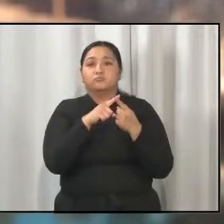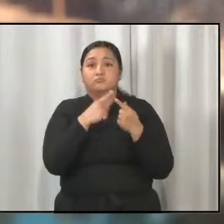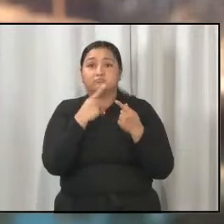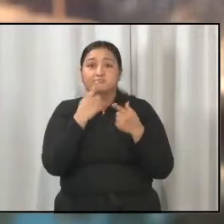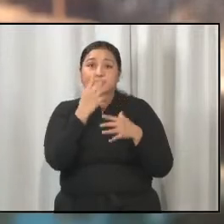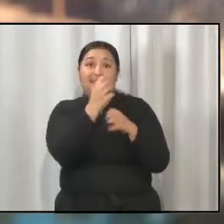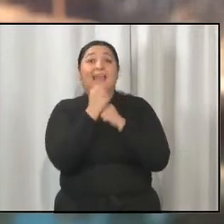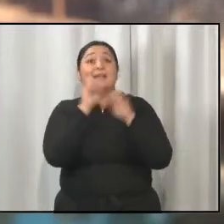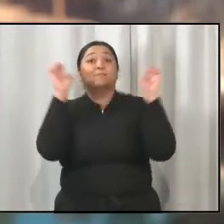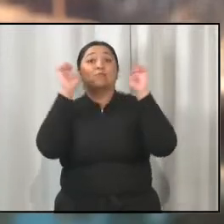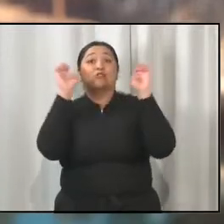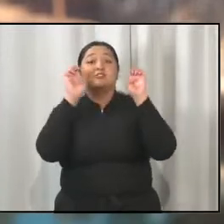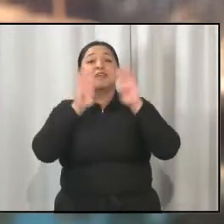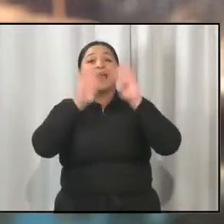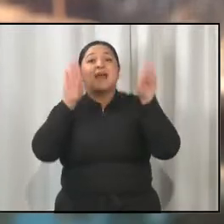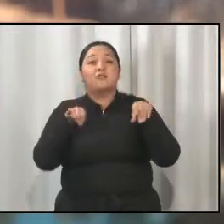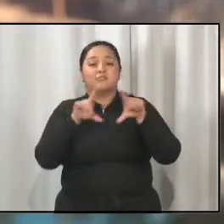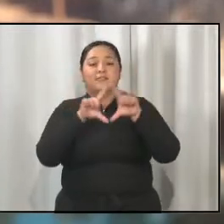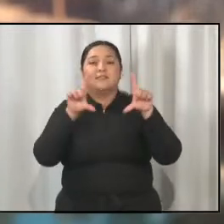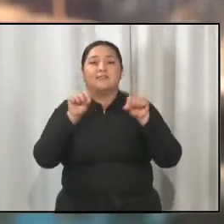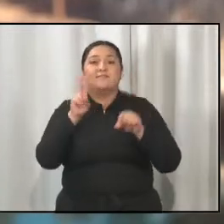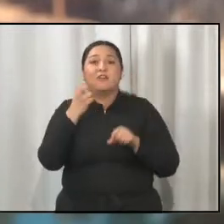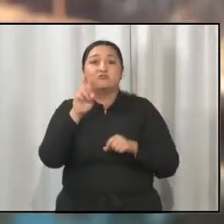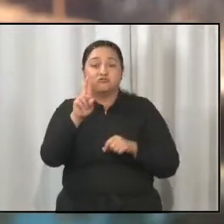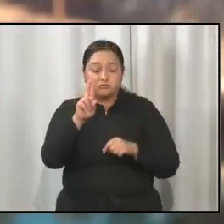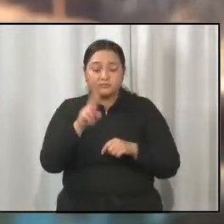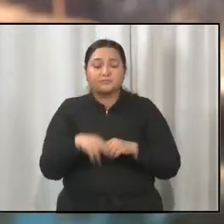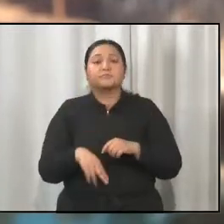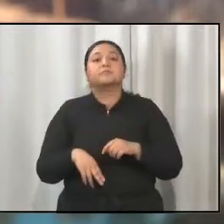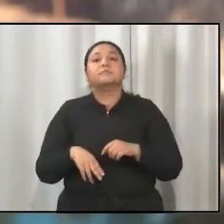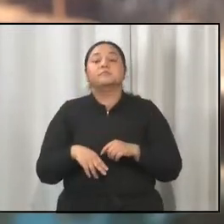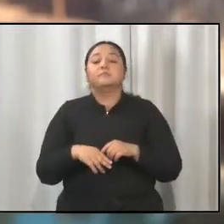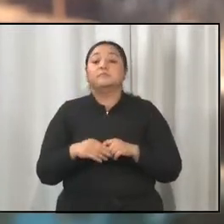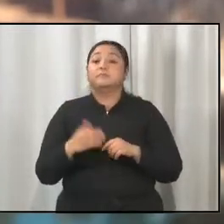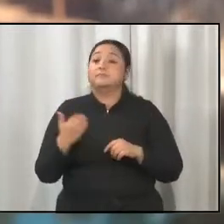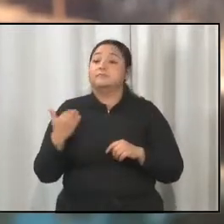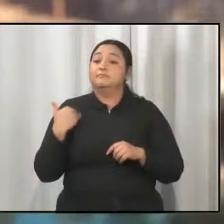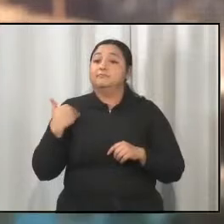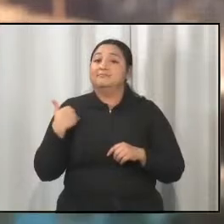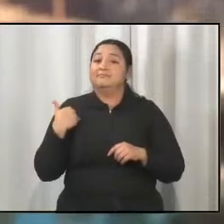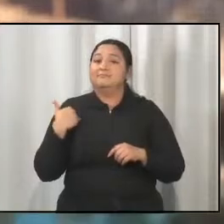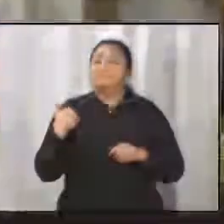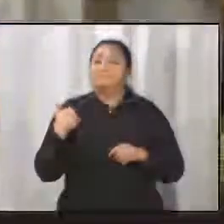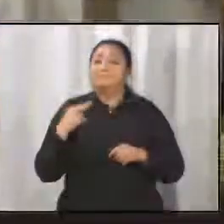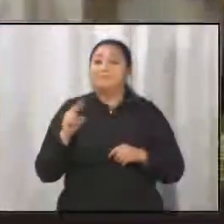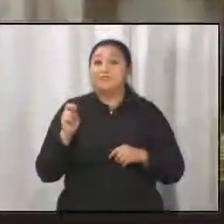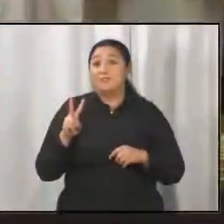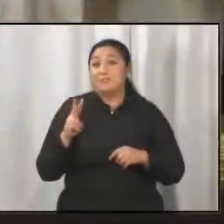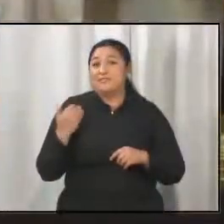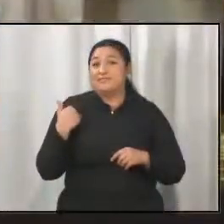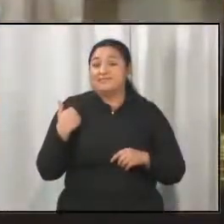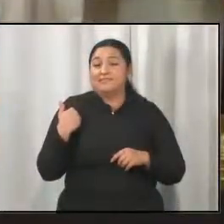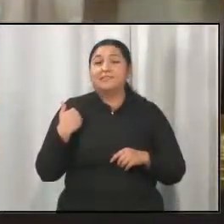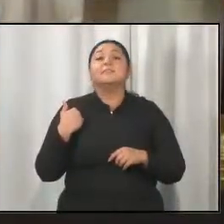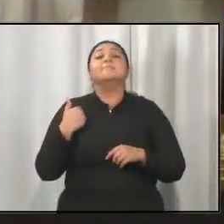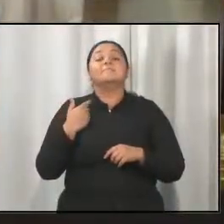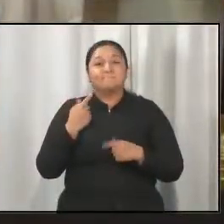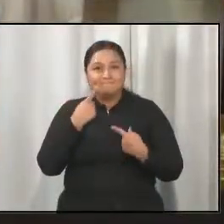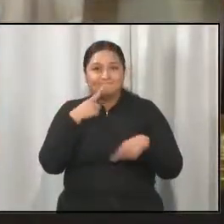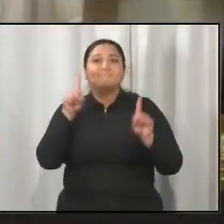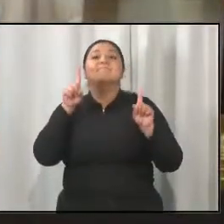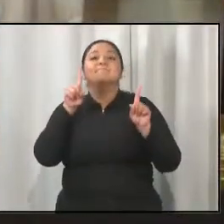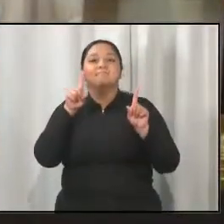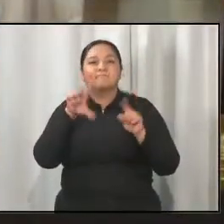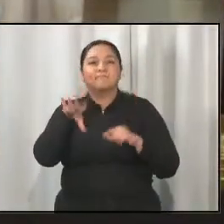an emergency housing voucher. In November of this last year, she was able to find an apartment